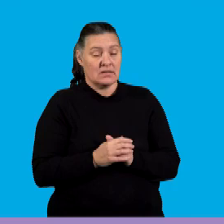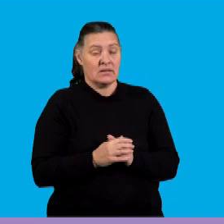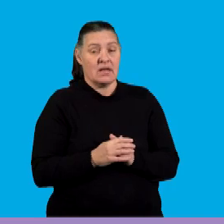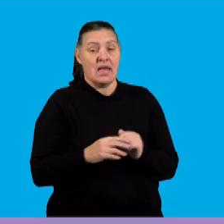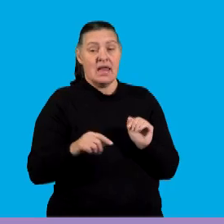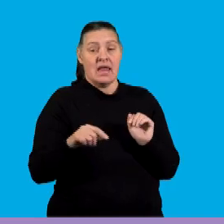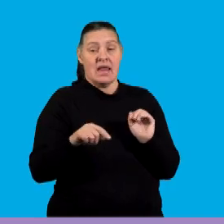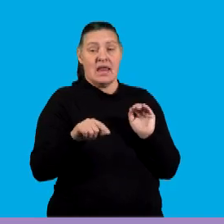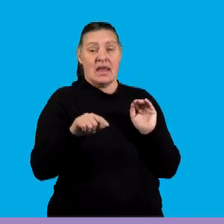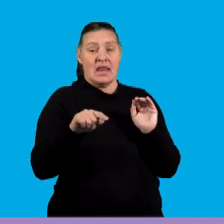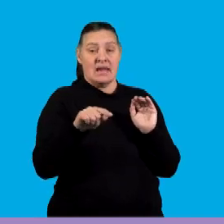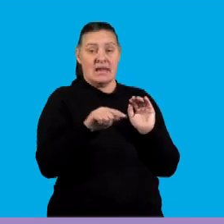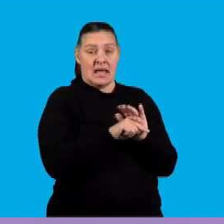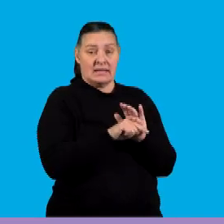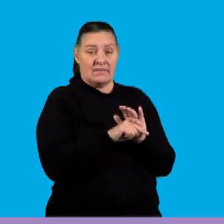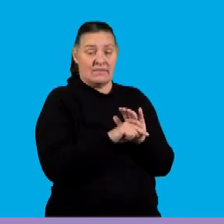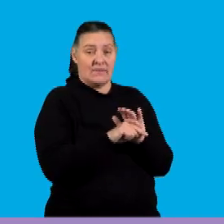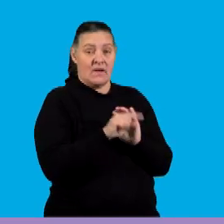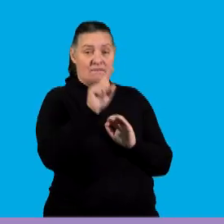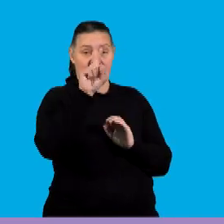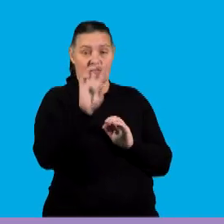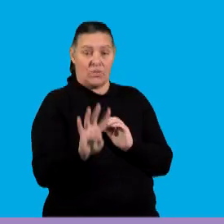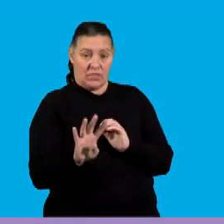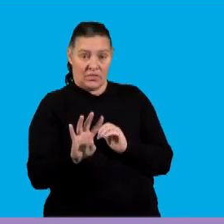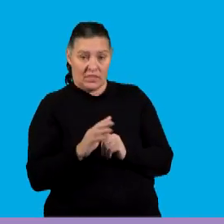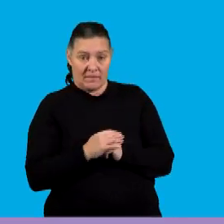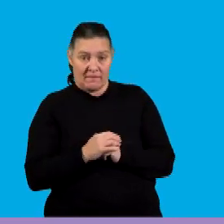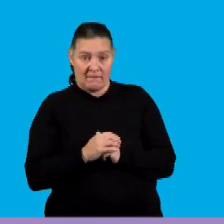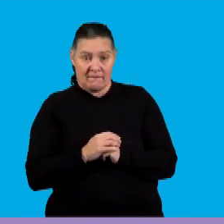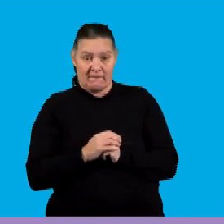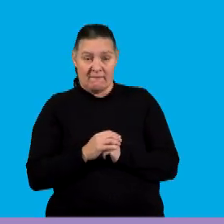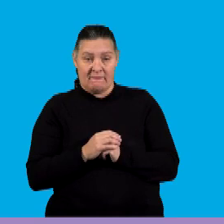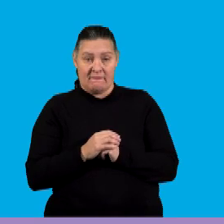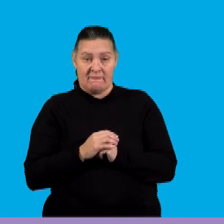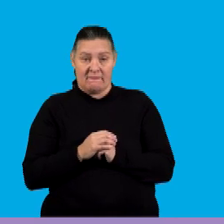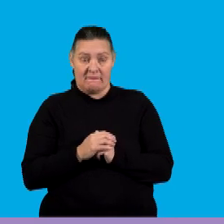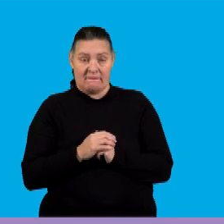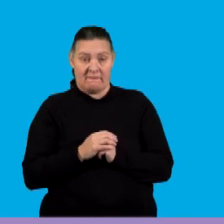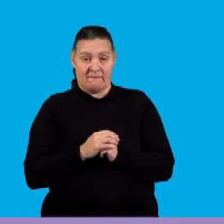be A. So what is 4/8? That is going to be a